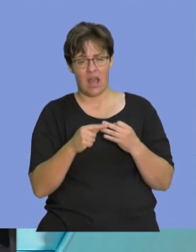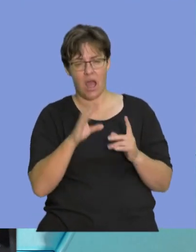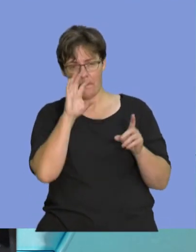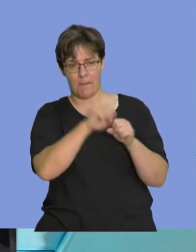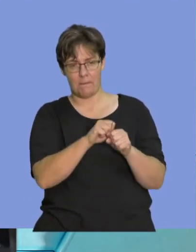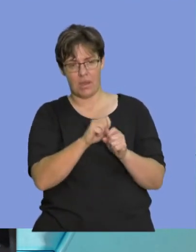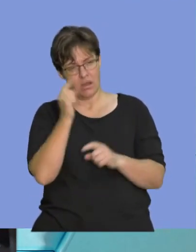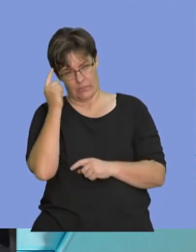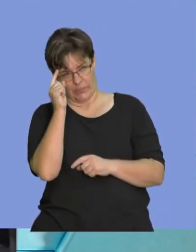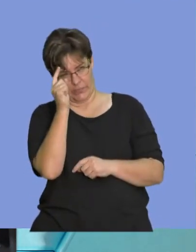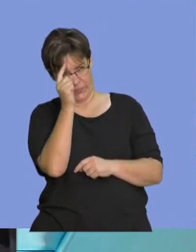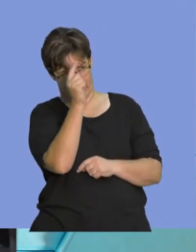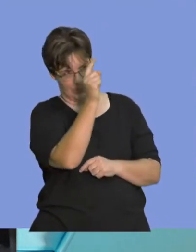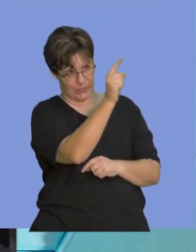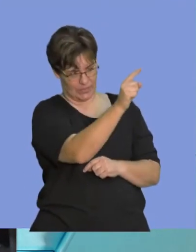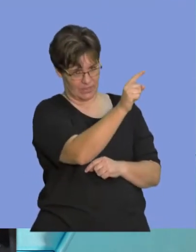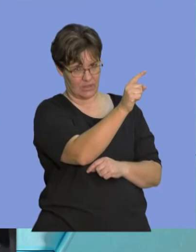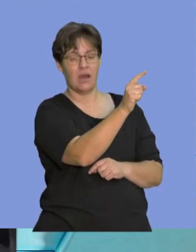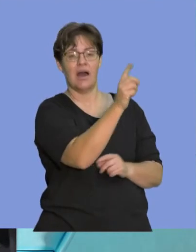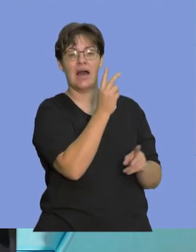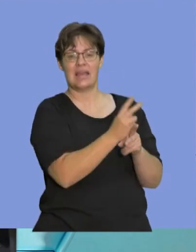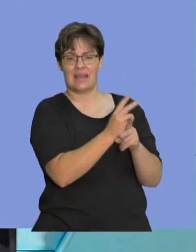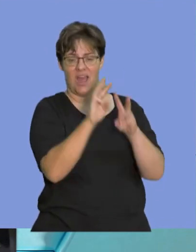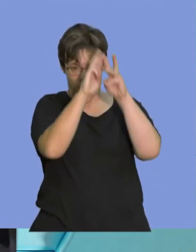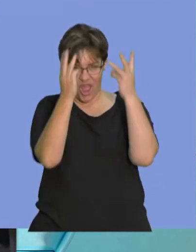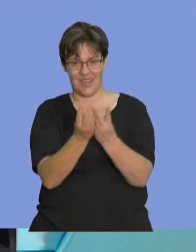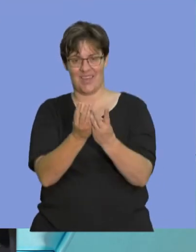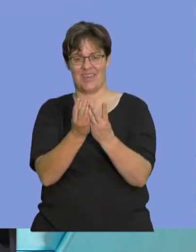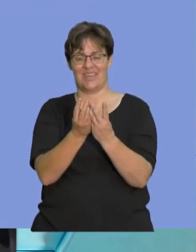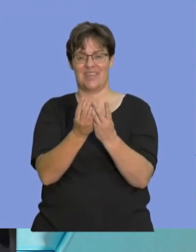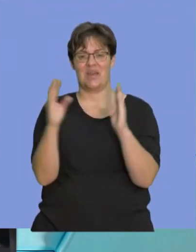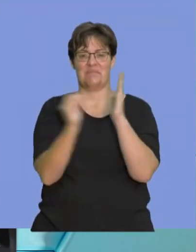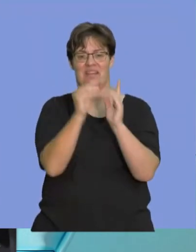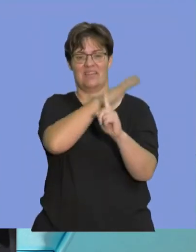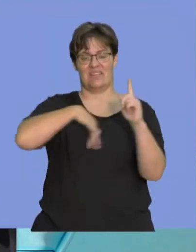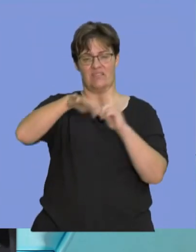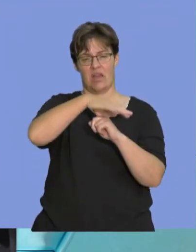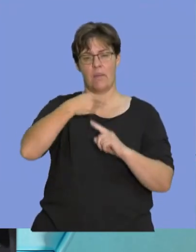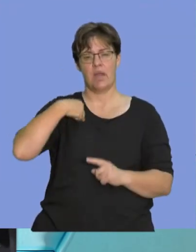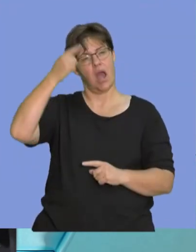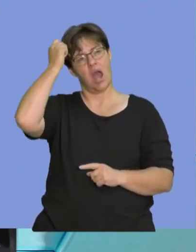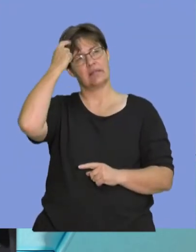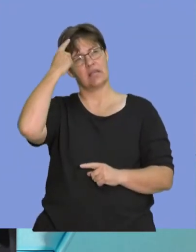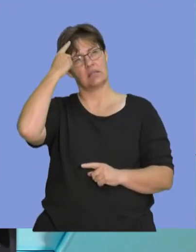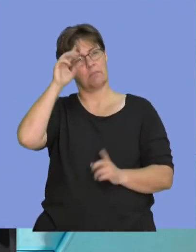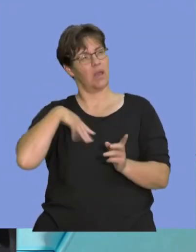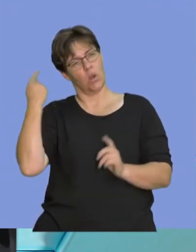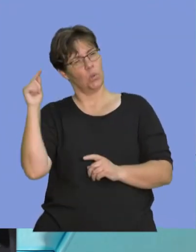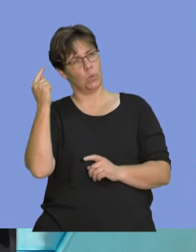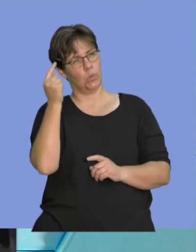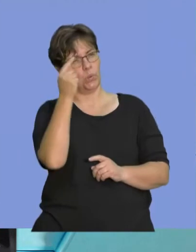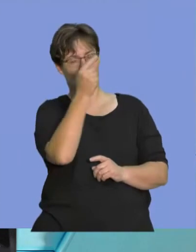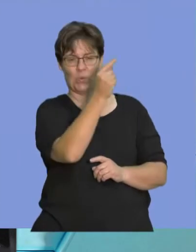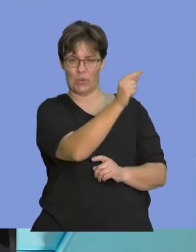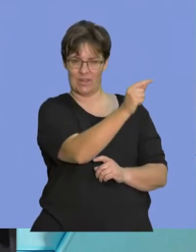they are able to locate the intended destination is because, again, the Earth is a magnetic field. So the sense of direction is easy